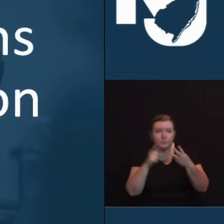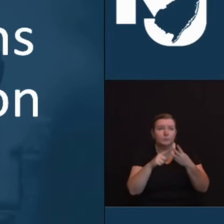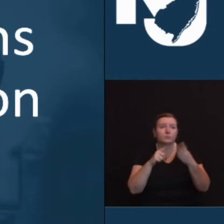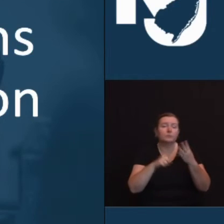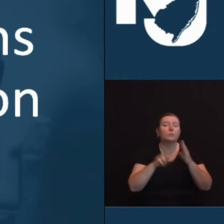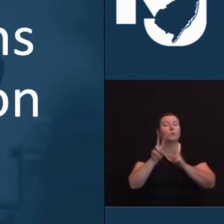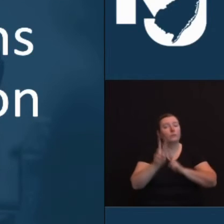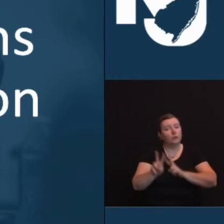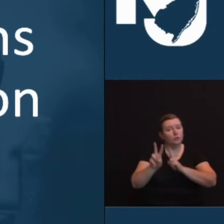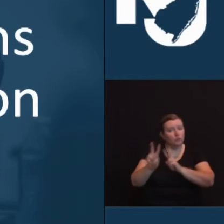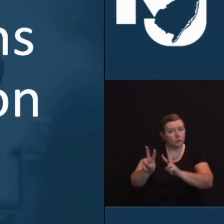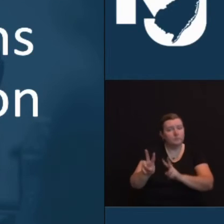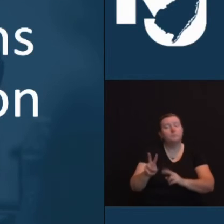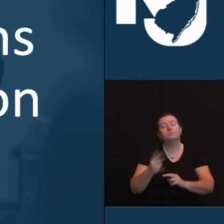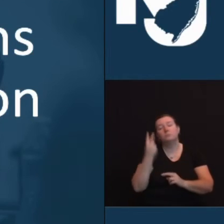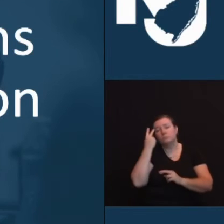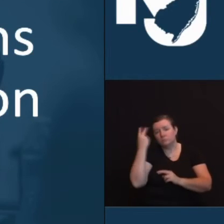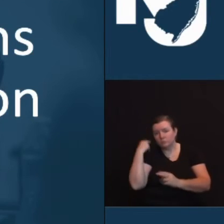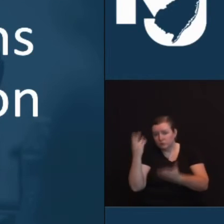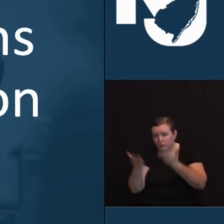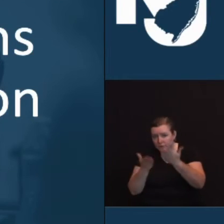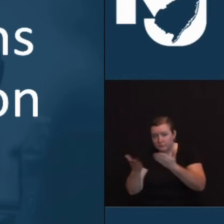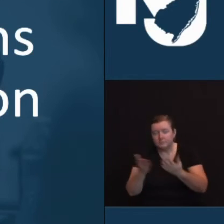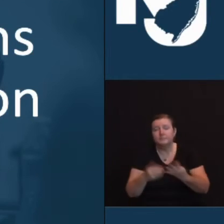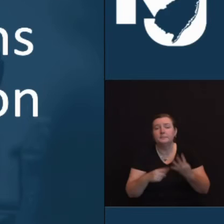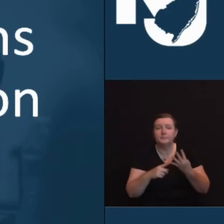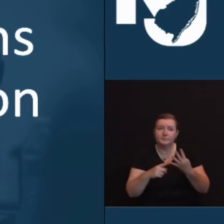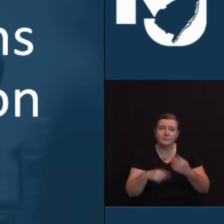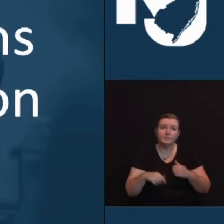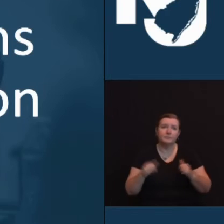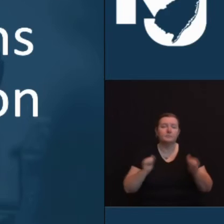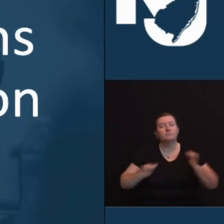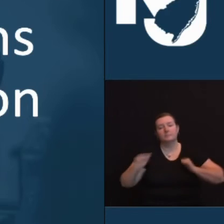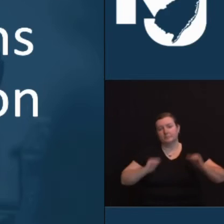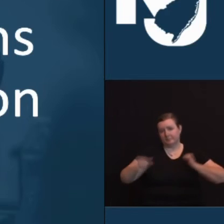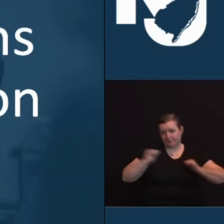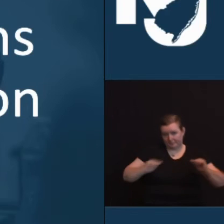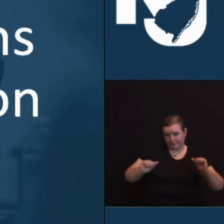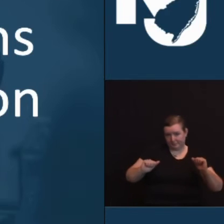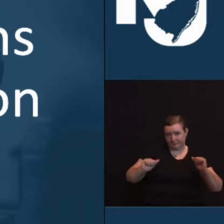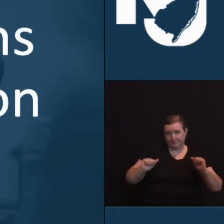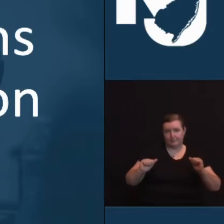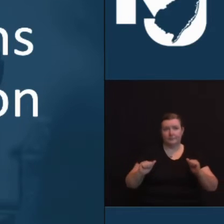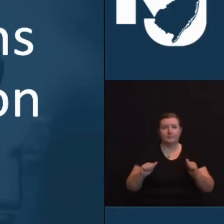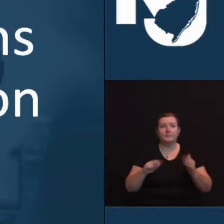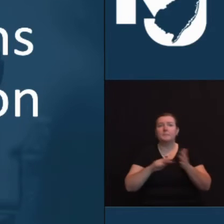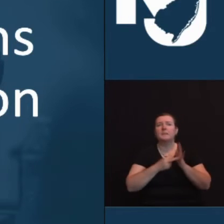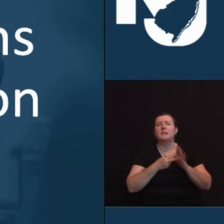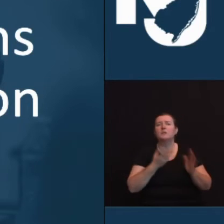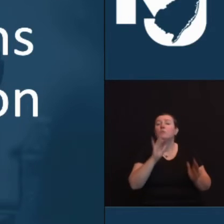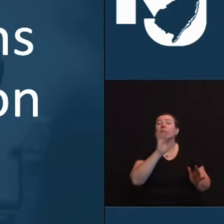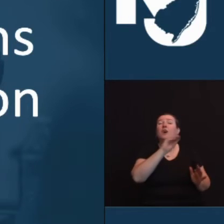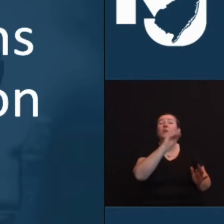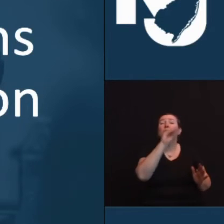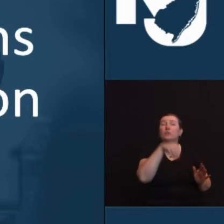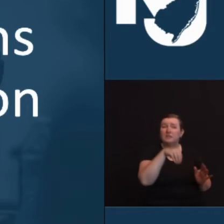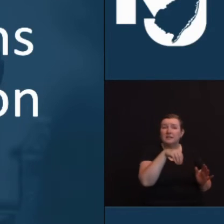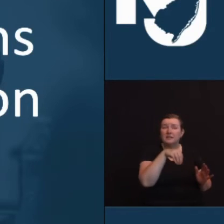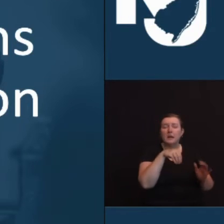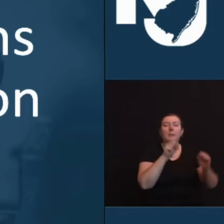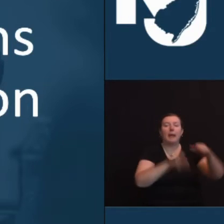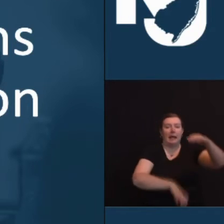and performances will continue to be limited to 25% of capacity, but with a maximum of 150